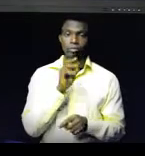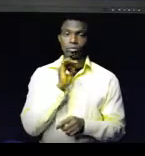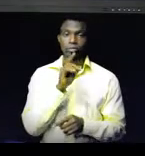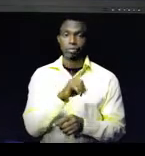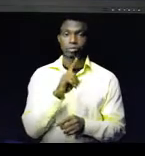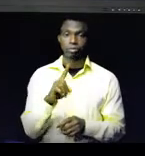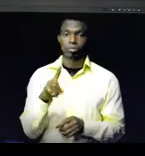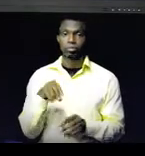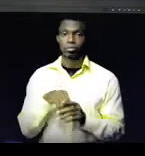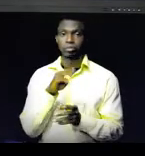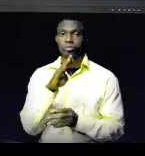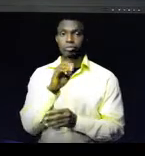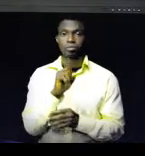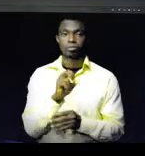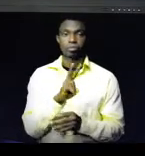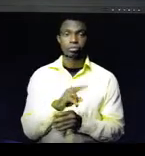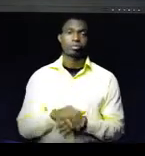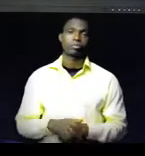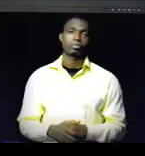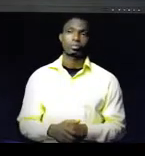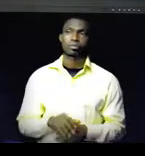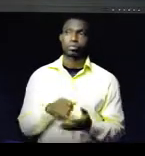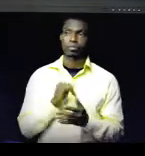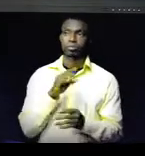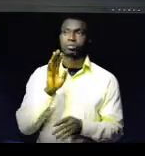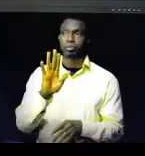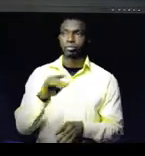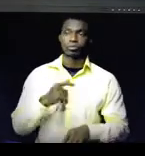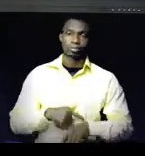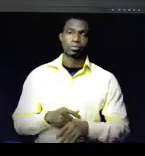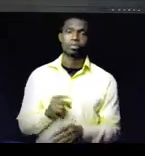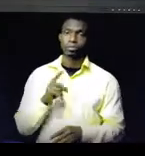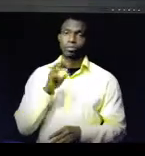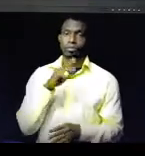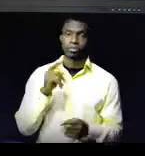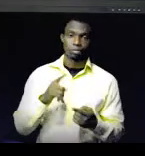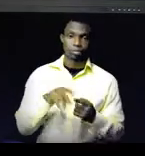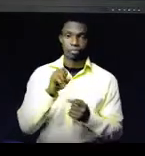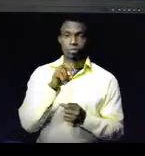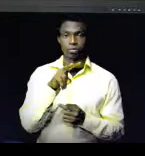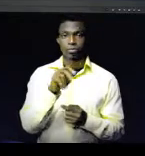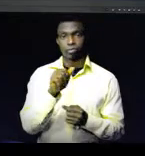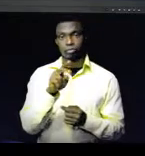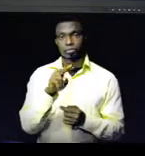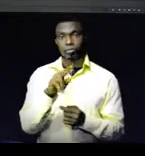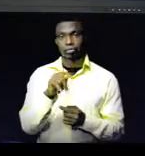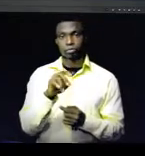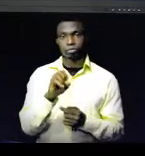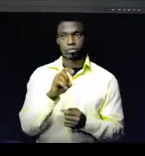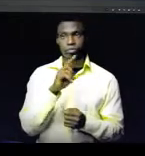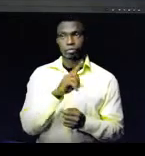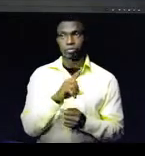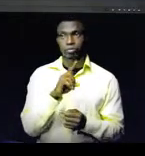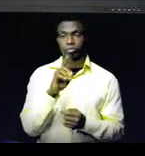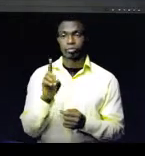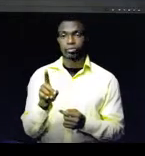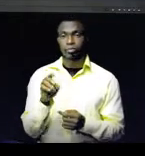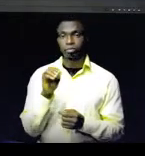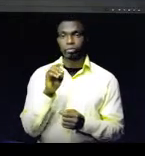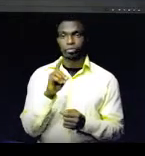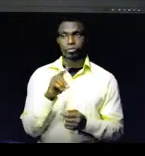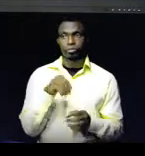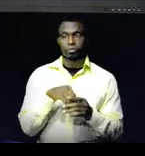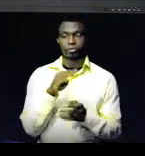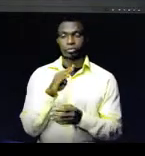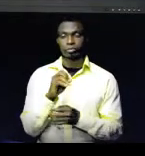these two zeros are unnecessary. Your answer is 111 in base 2. It is your turn.